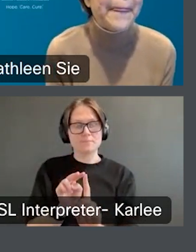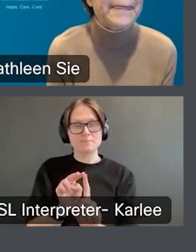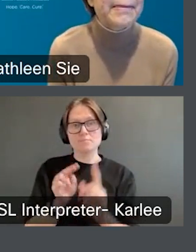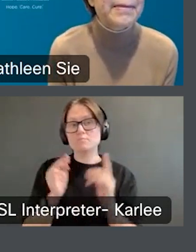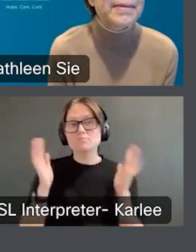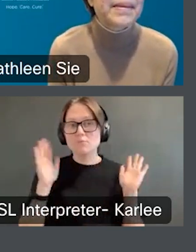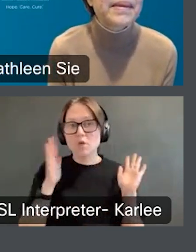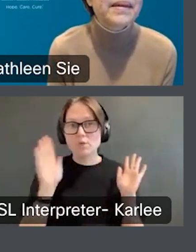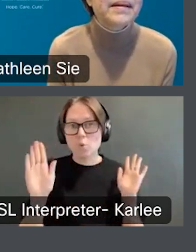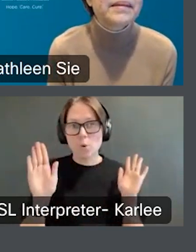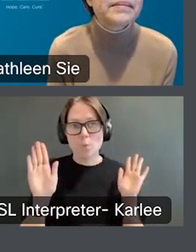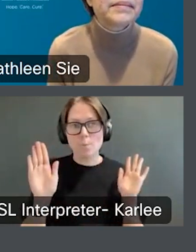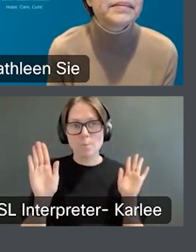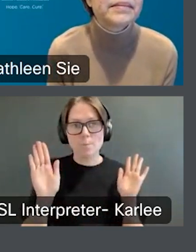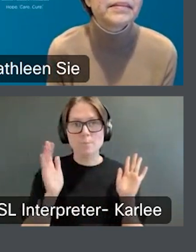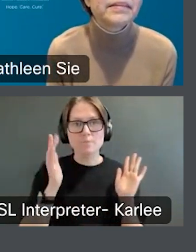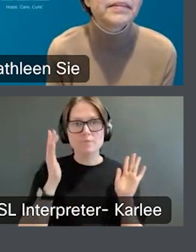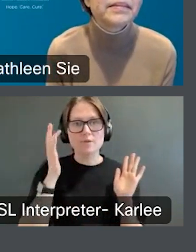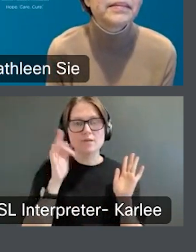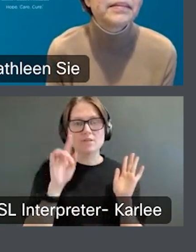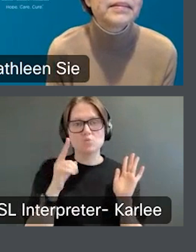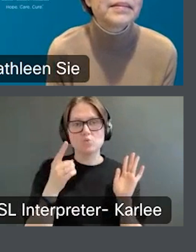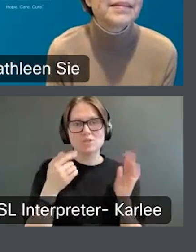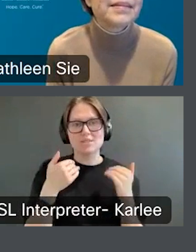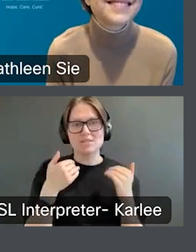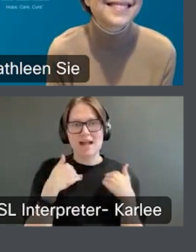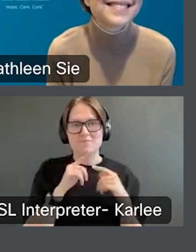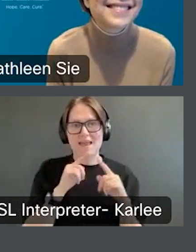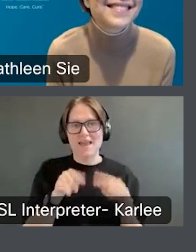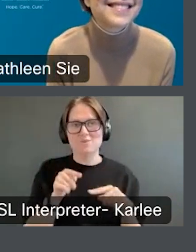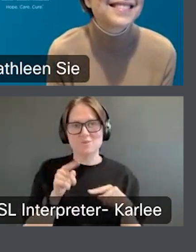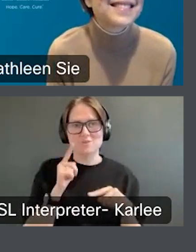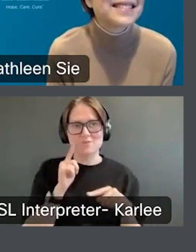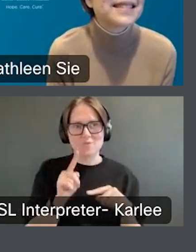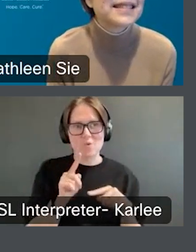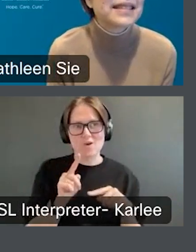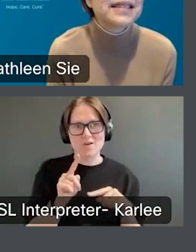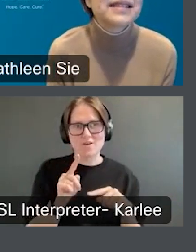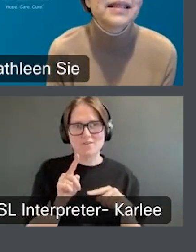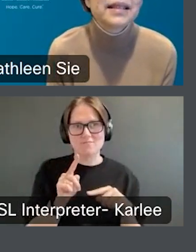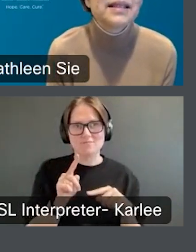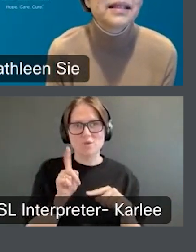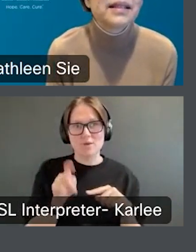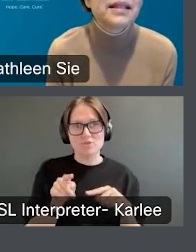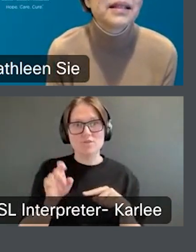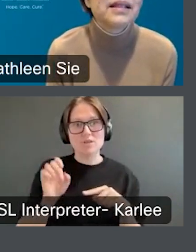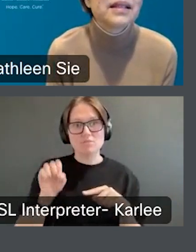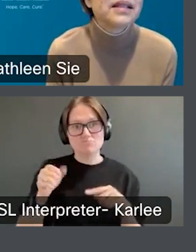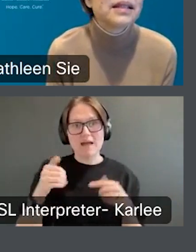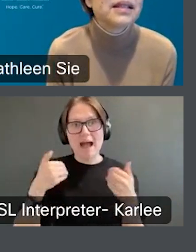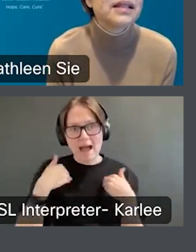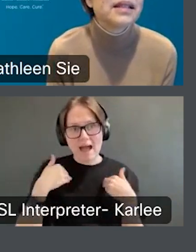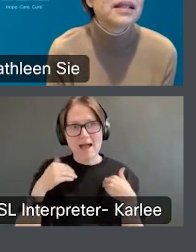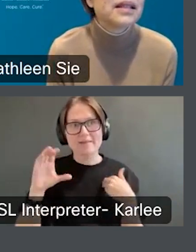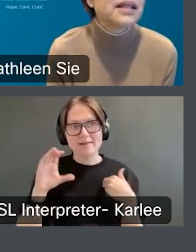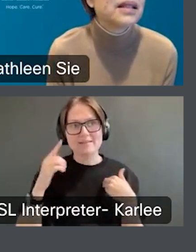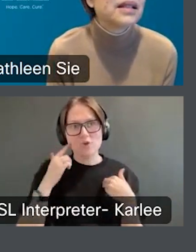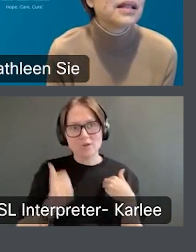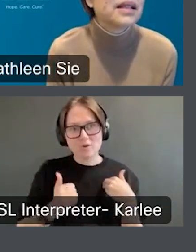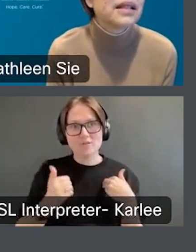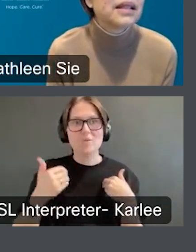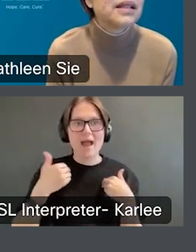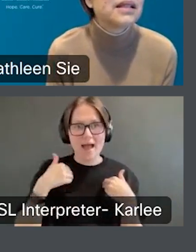because we just have the answers to those questions, that they had conductive loss or PE tubes. We don't know a lot of